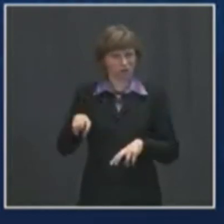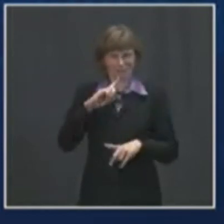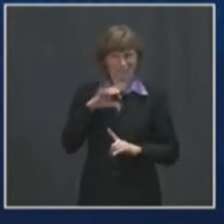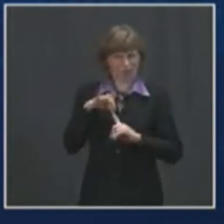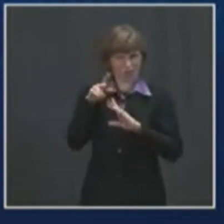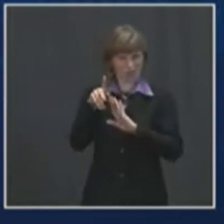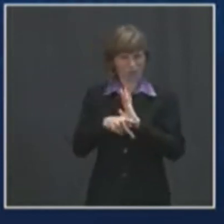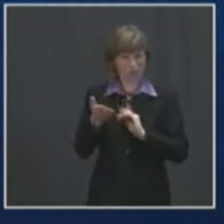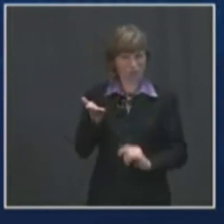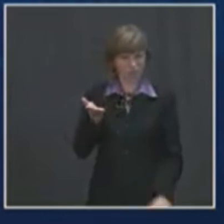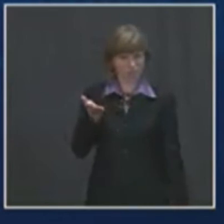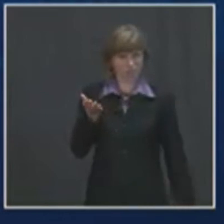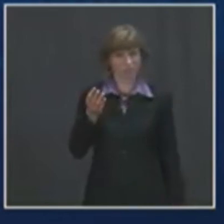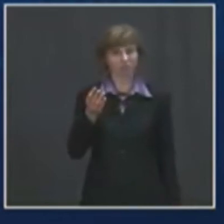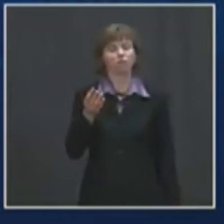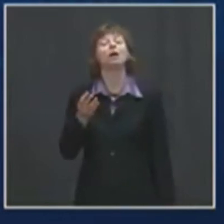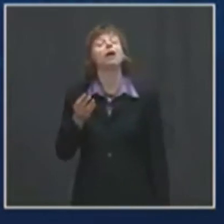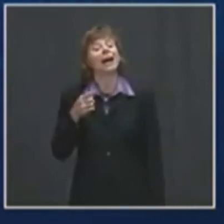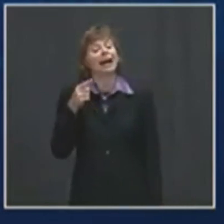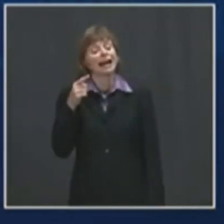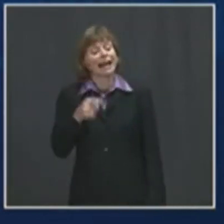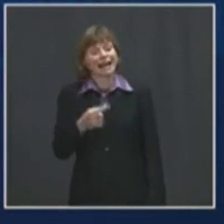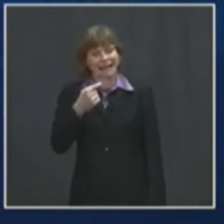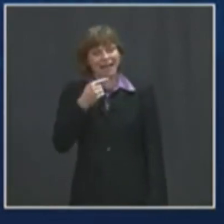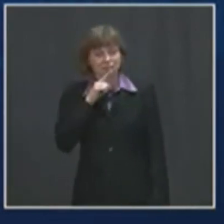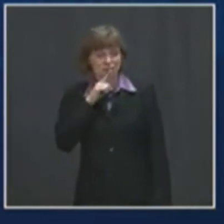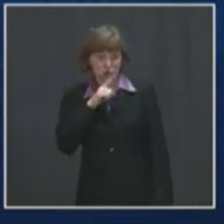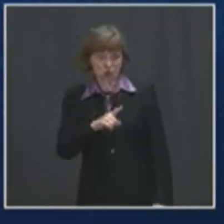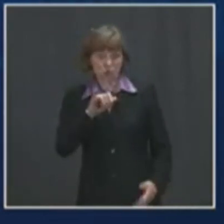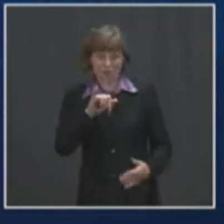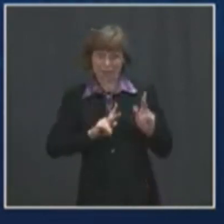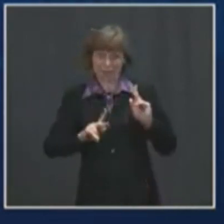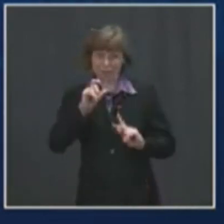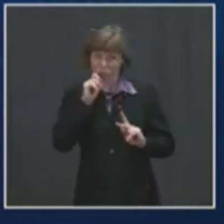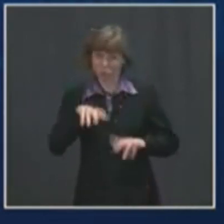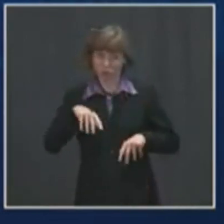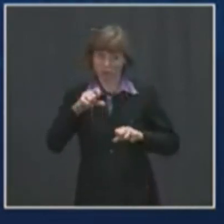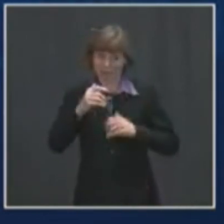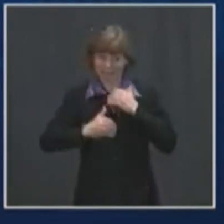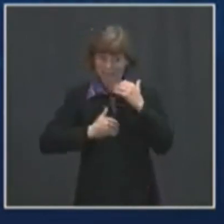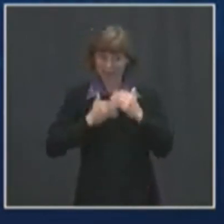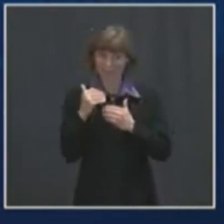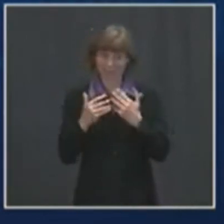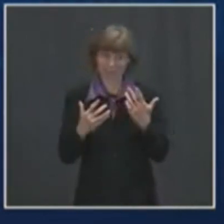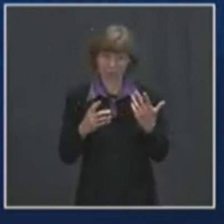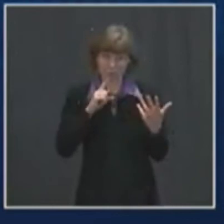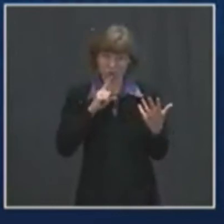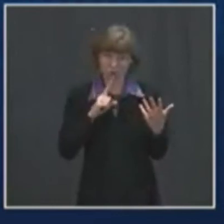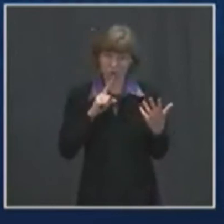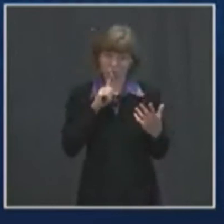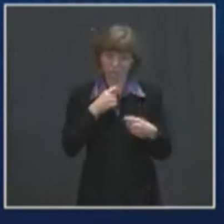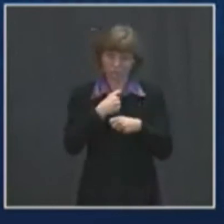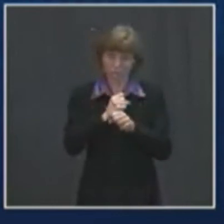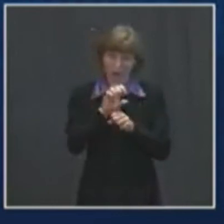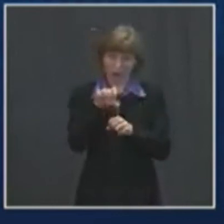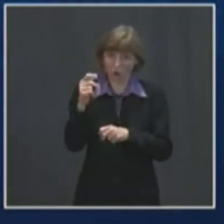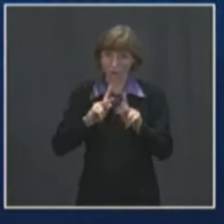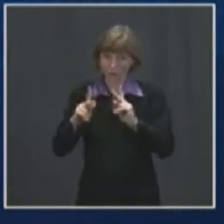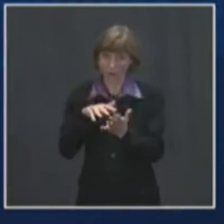Well, the key, Zeke, is ensuring that people don't take steps to make others vulnerable